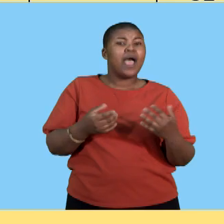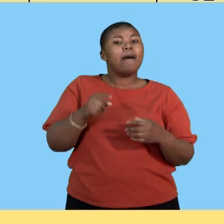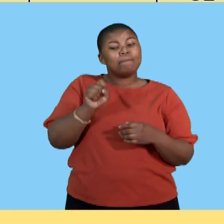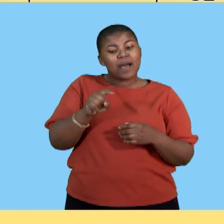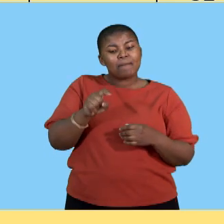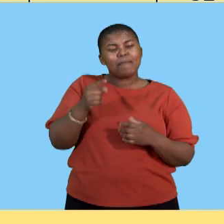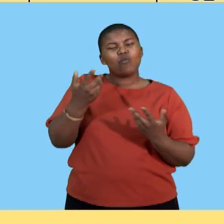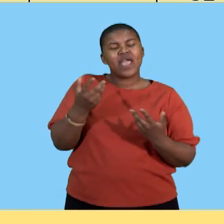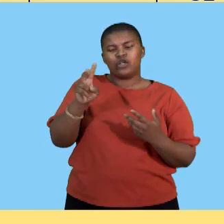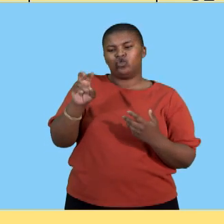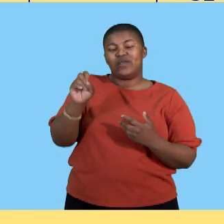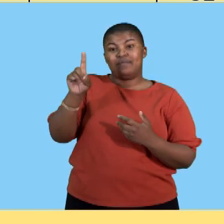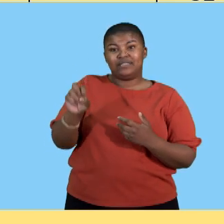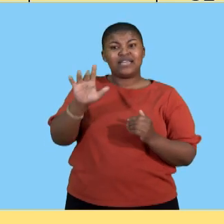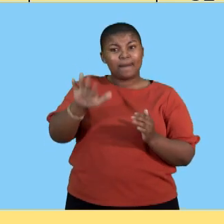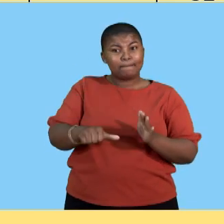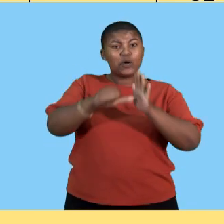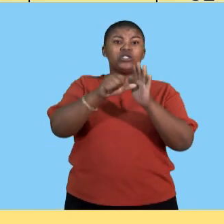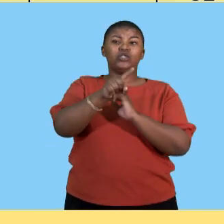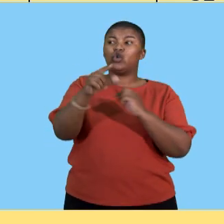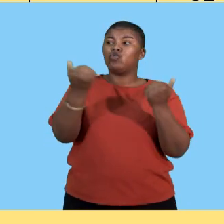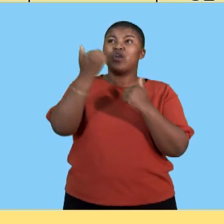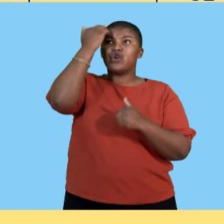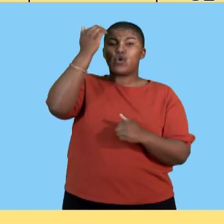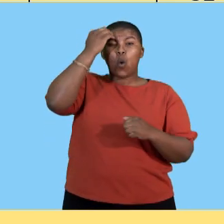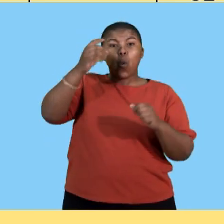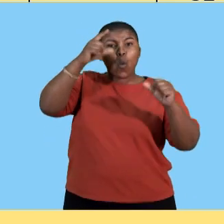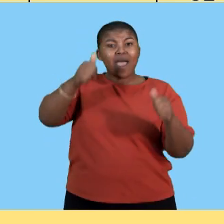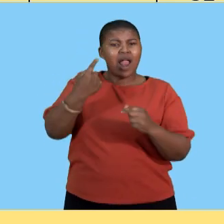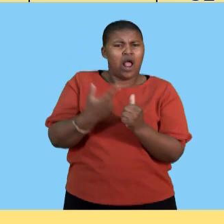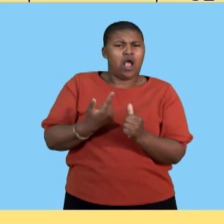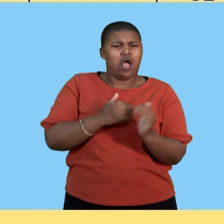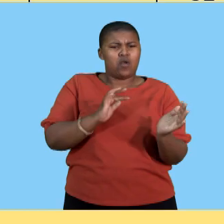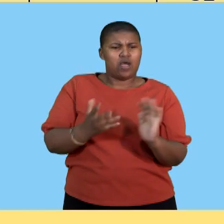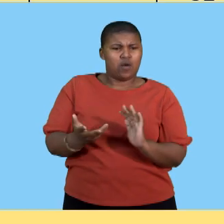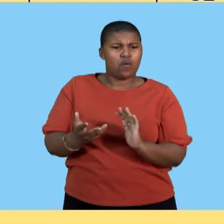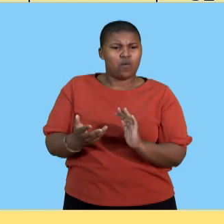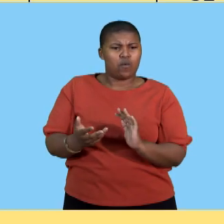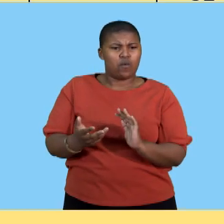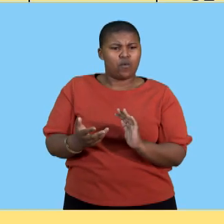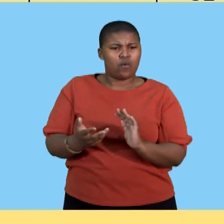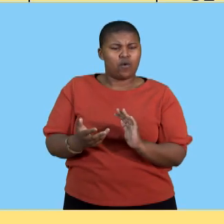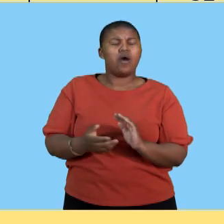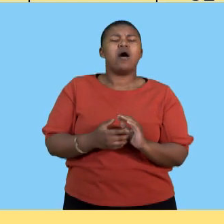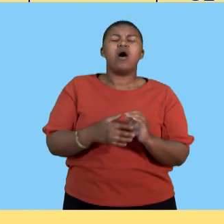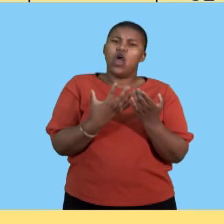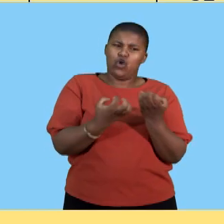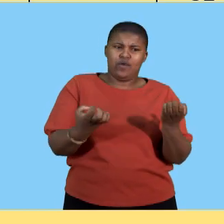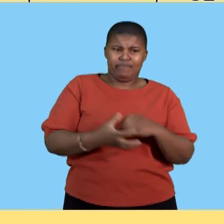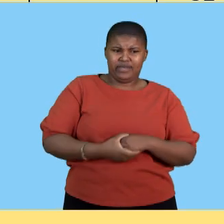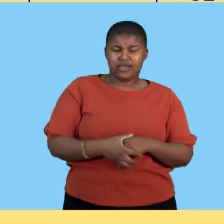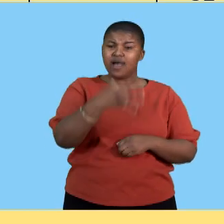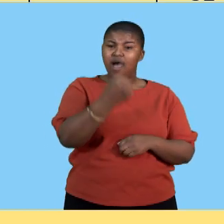It is very important at this point that you already know how to calculate depreciation. There are 2 methods